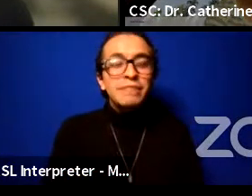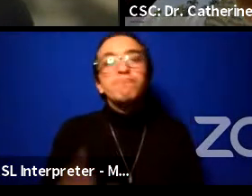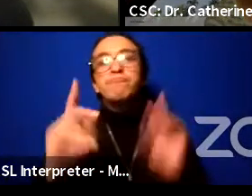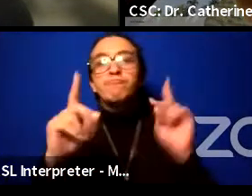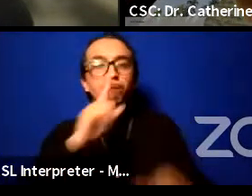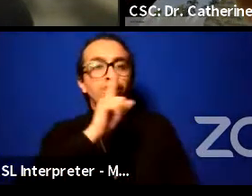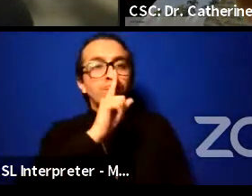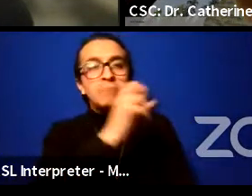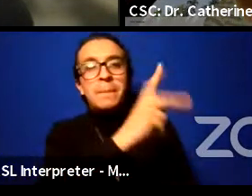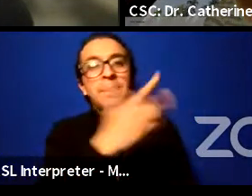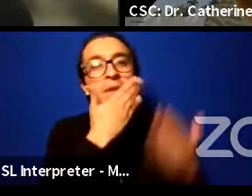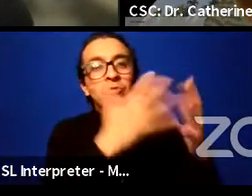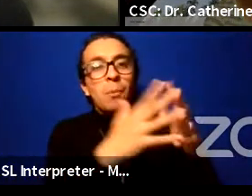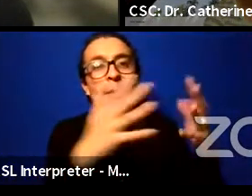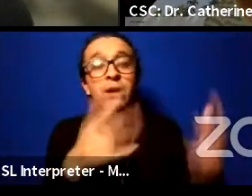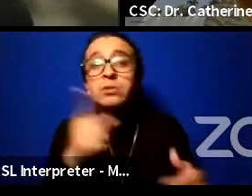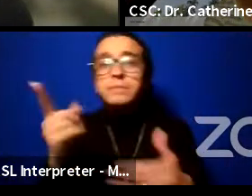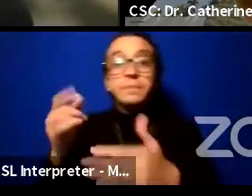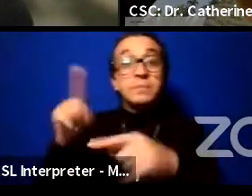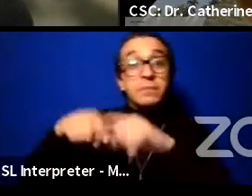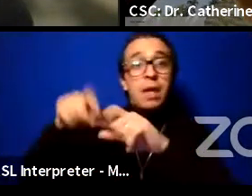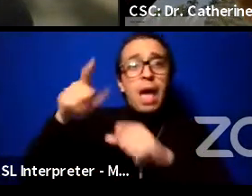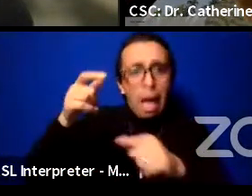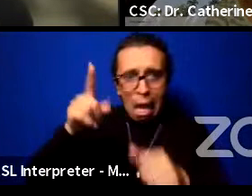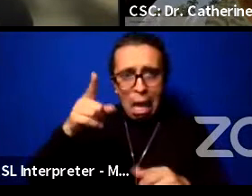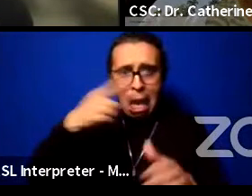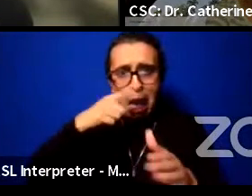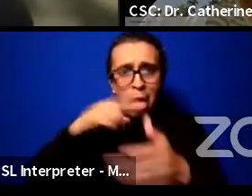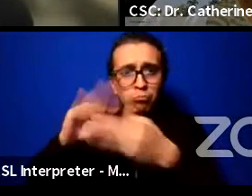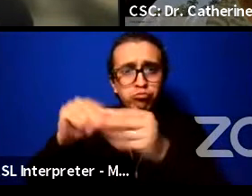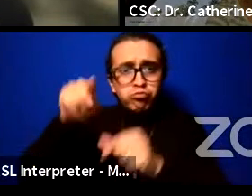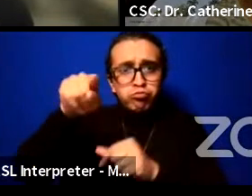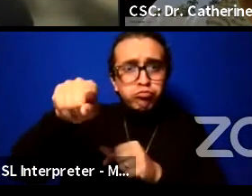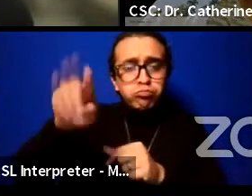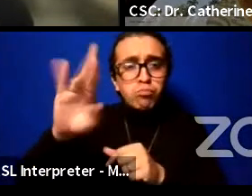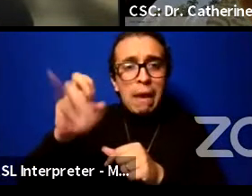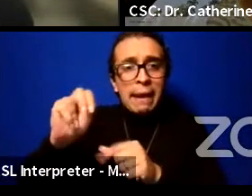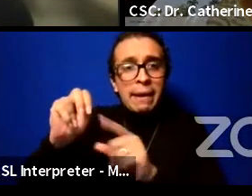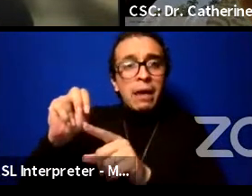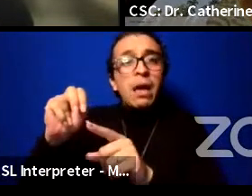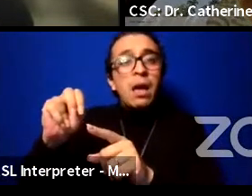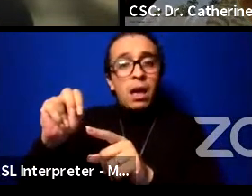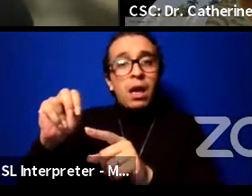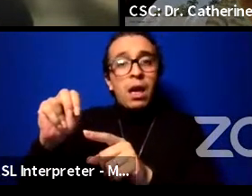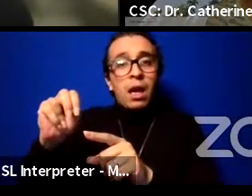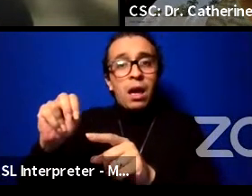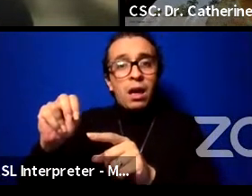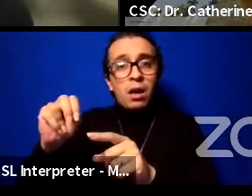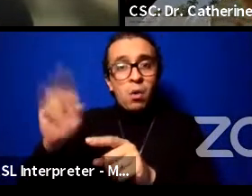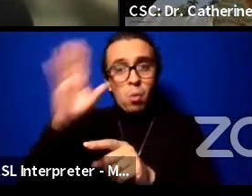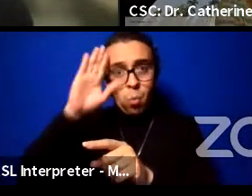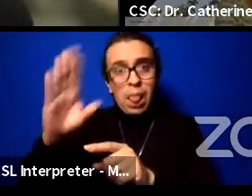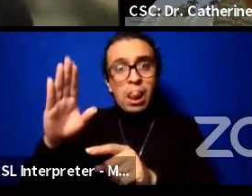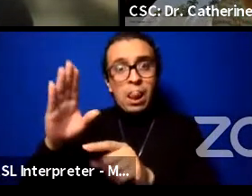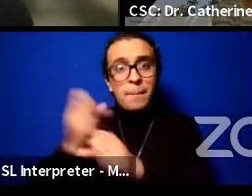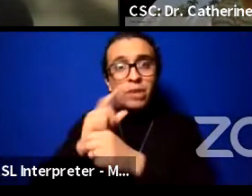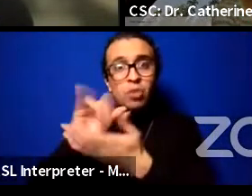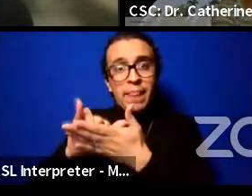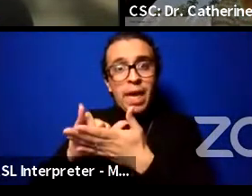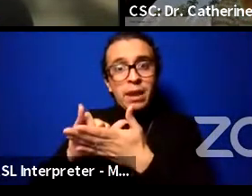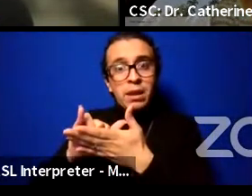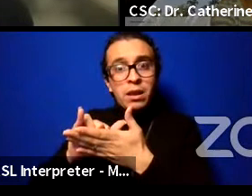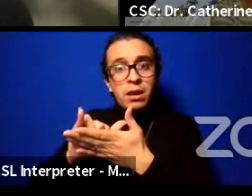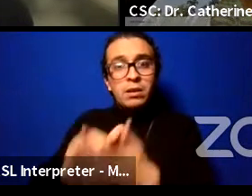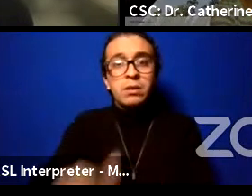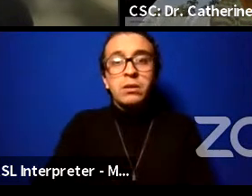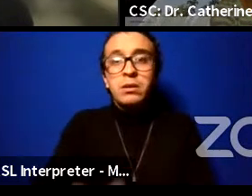you so much. Just real quick, since we have the break here, you will be able to make sure that Mark and I